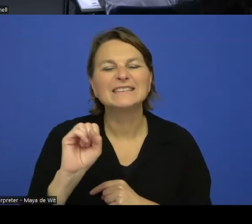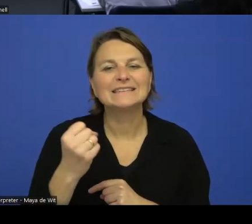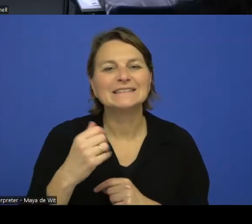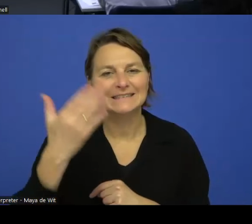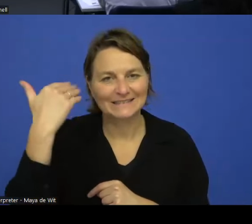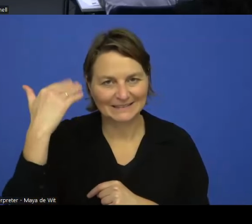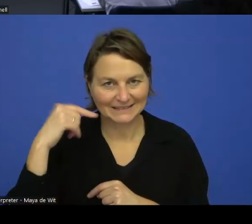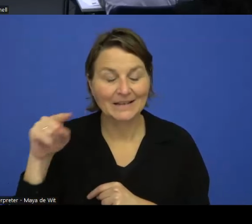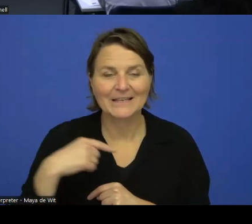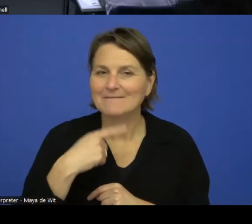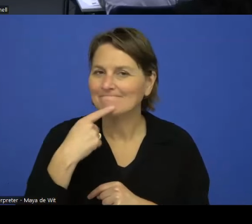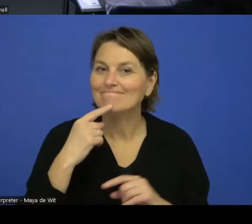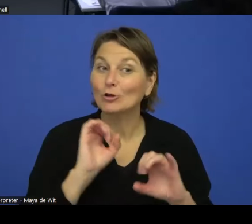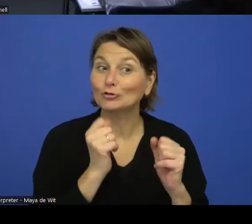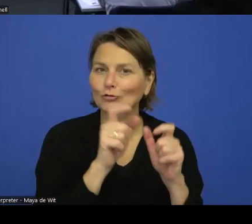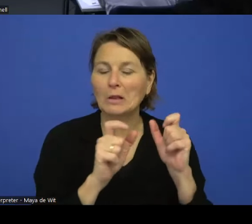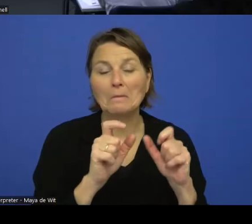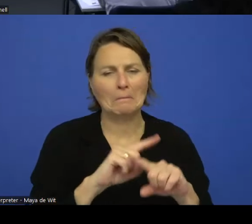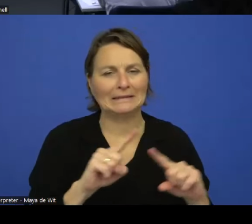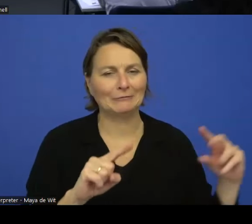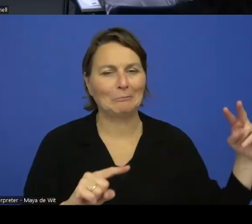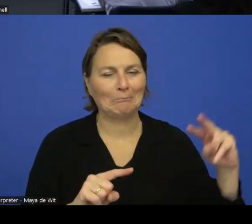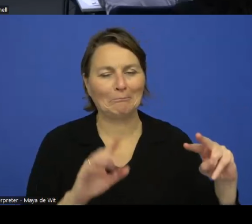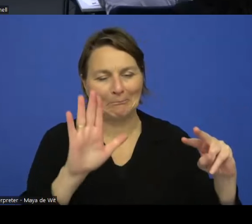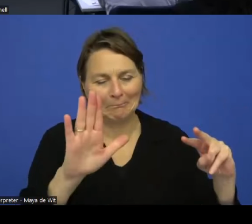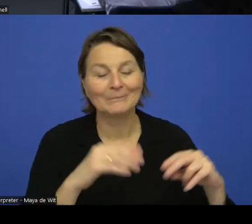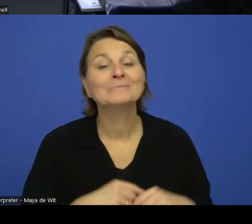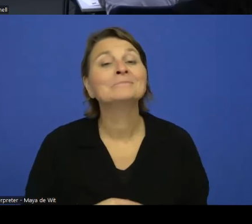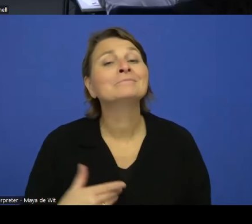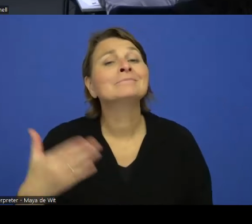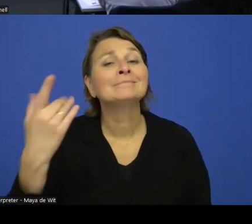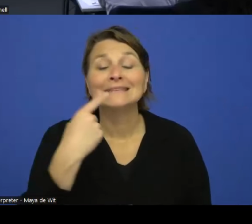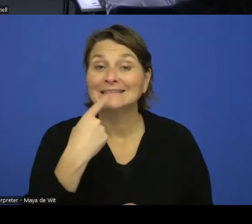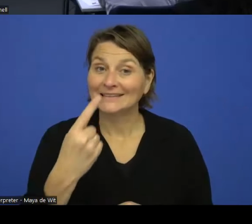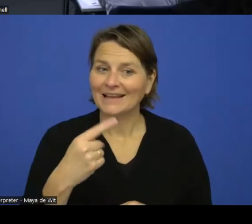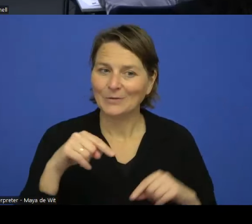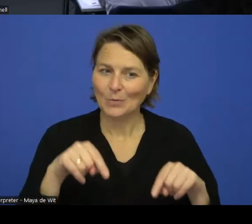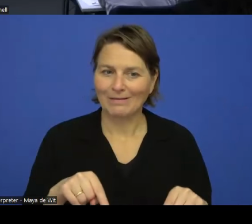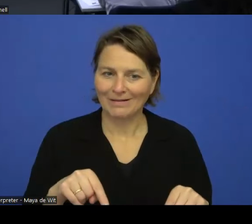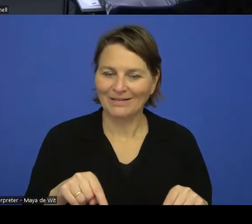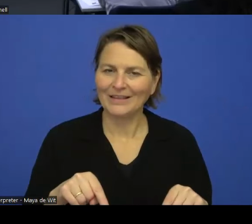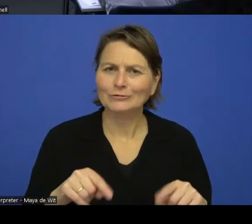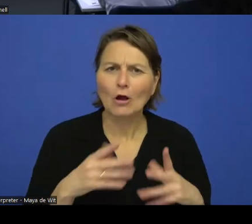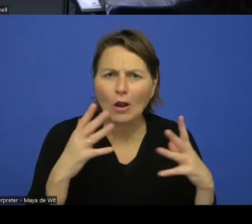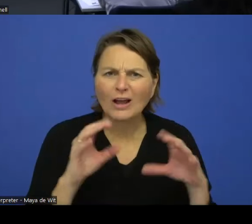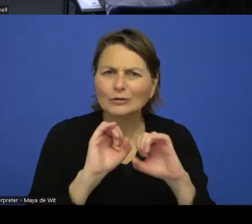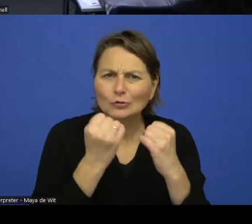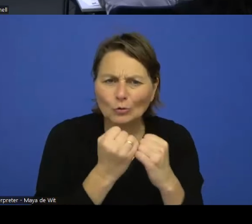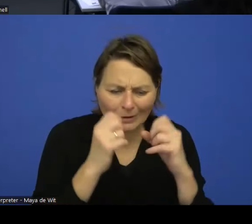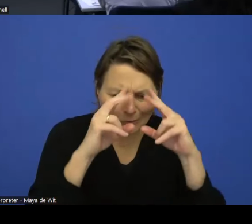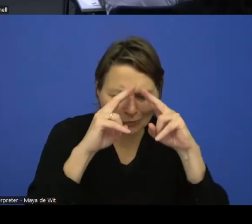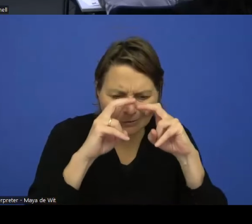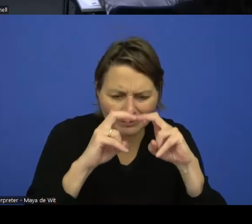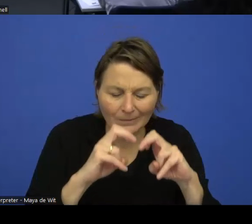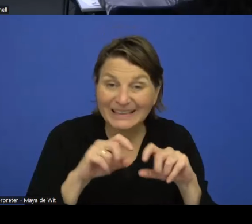may have a different view. But he was saying, well, a lot of sociological research is really about how can we make